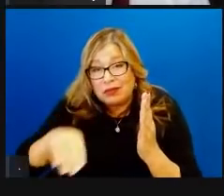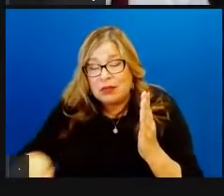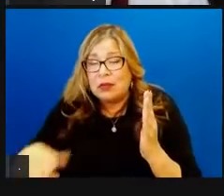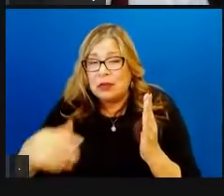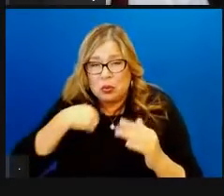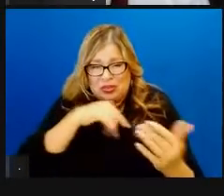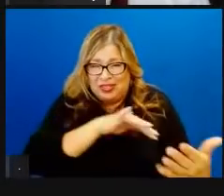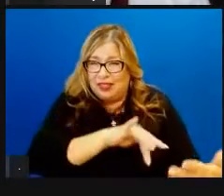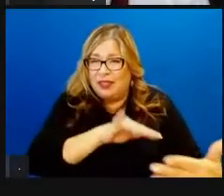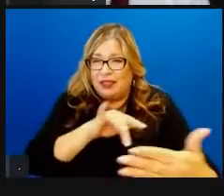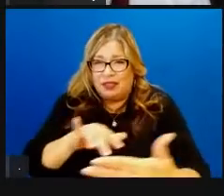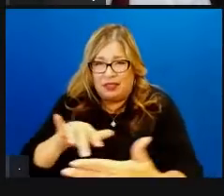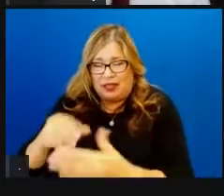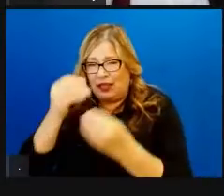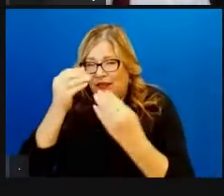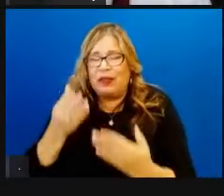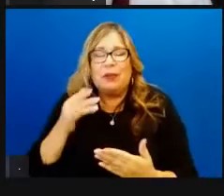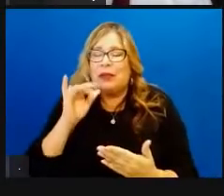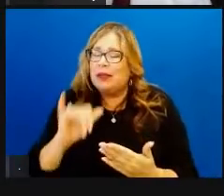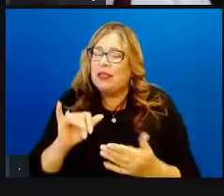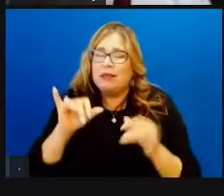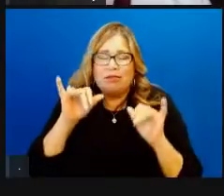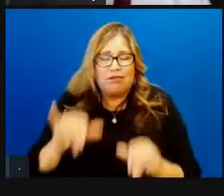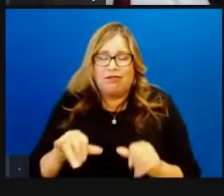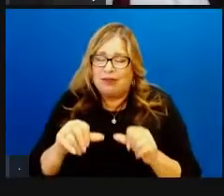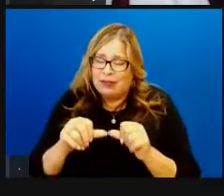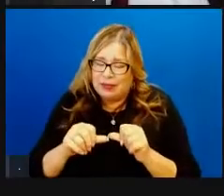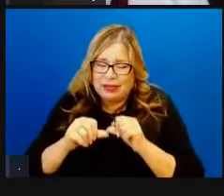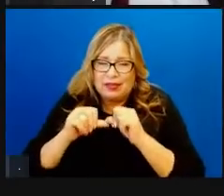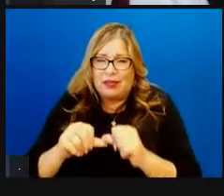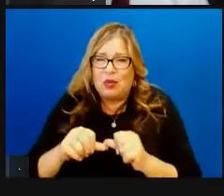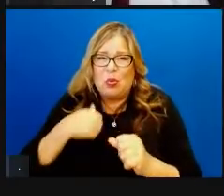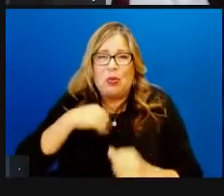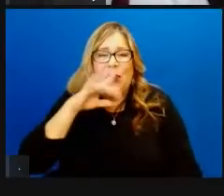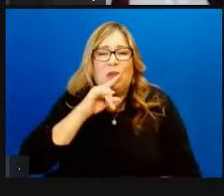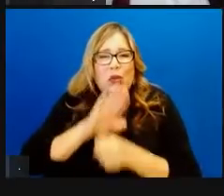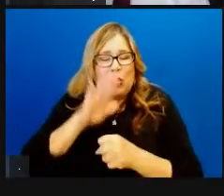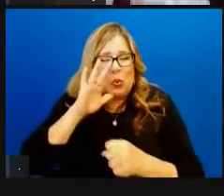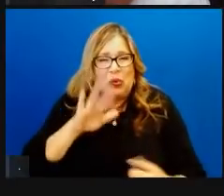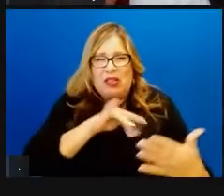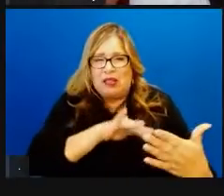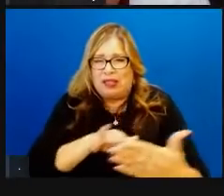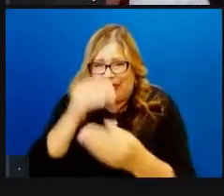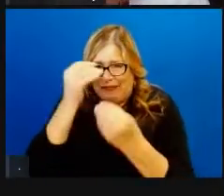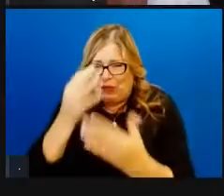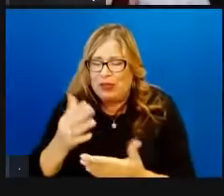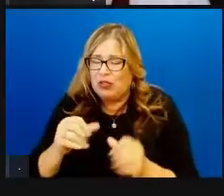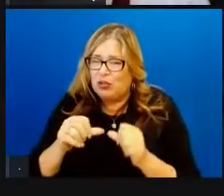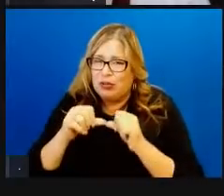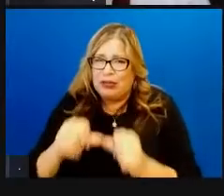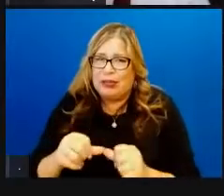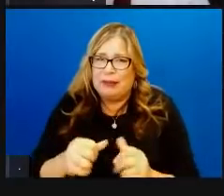moving, is going to be key and something that we continue to be committed to. Next slide.